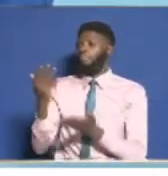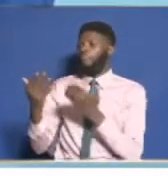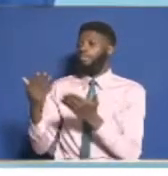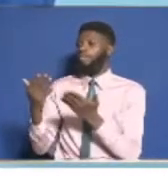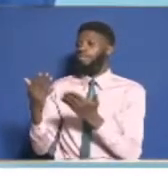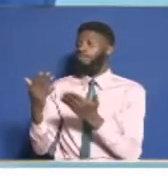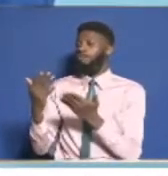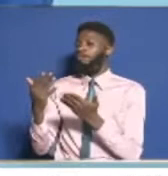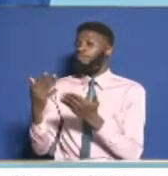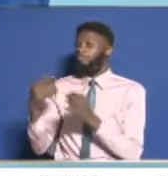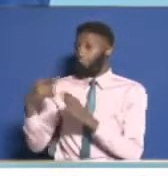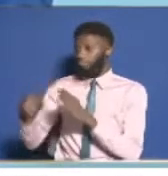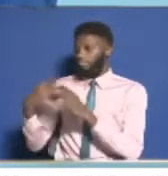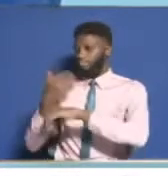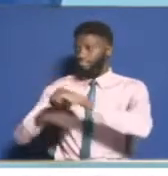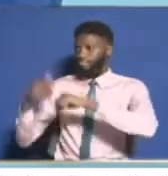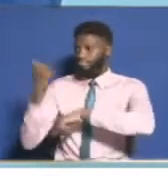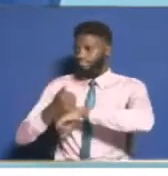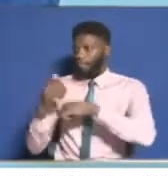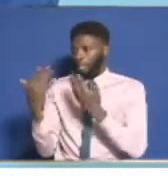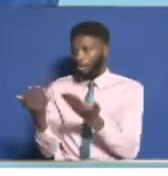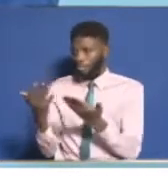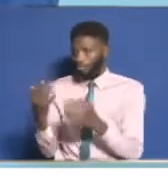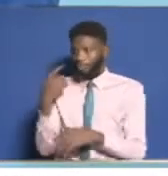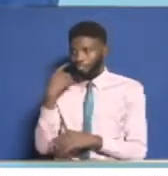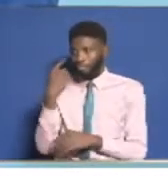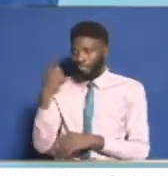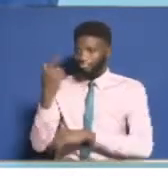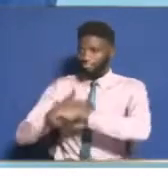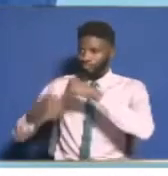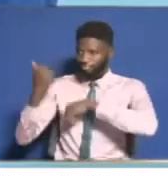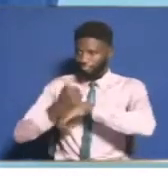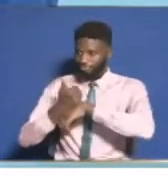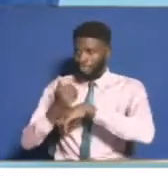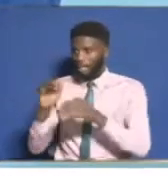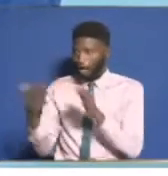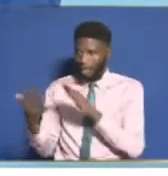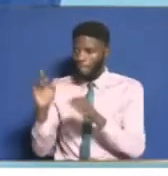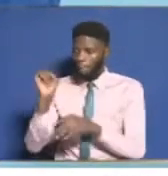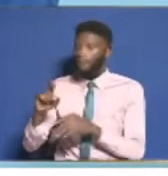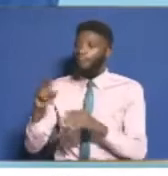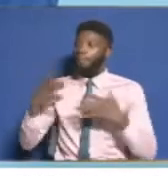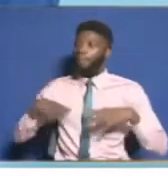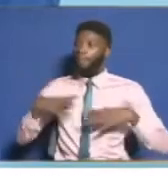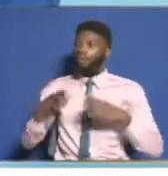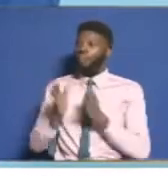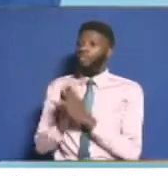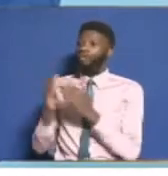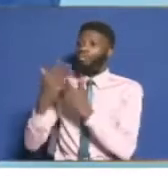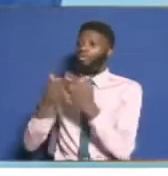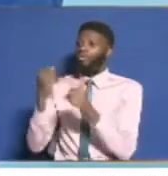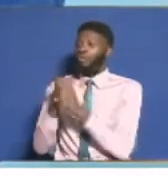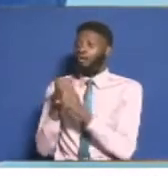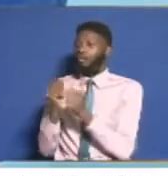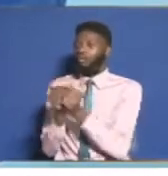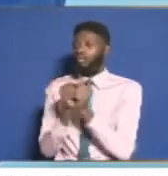intensive. What had been set up before mm-hmm. Requires the interaction between the machine and the human being. So you see there's such a hybrid. But